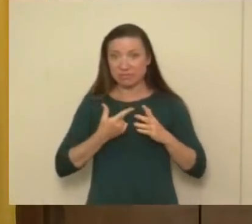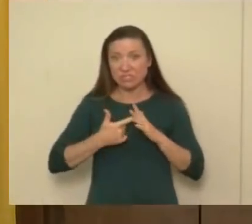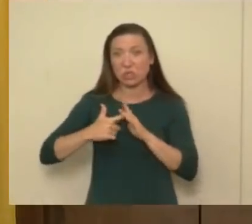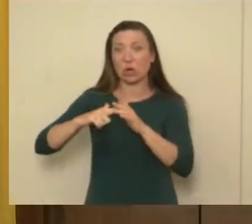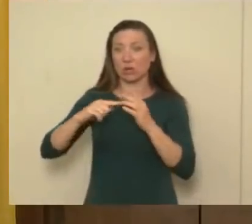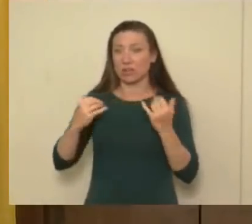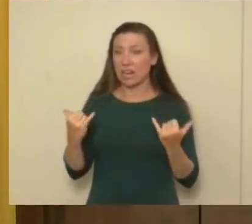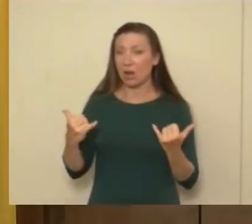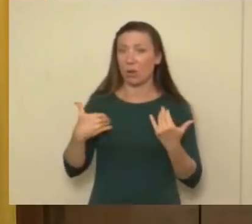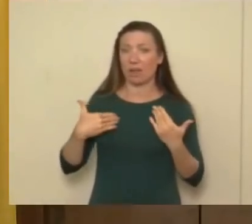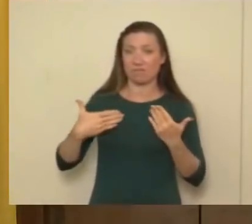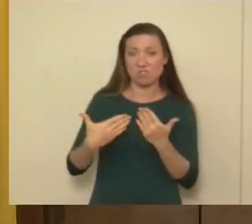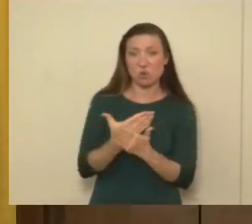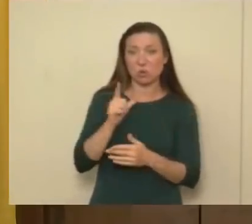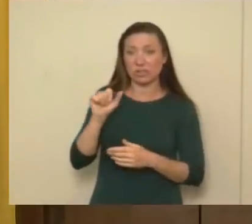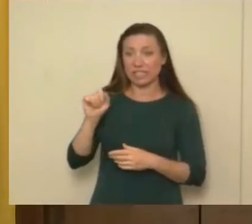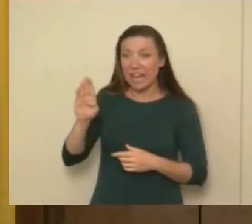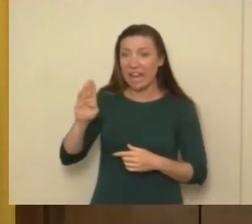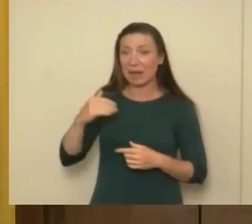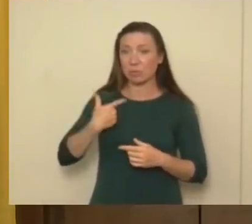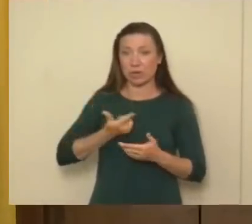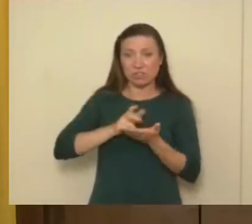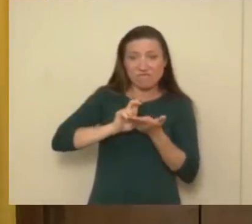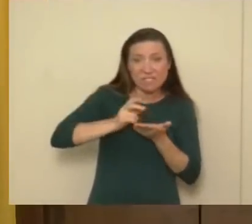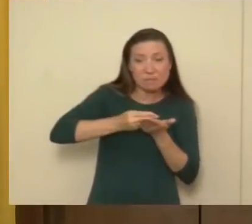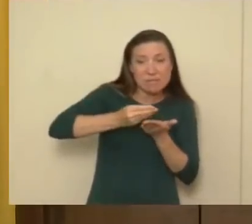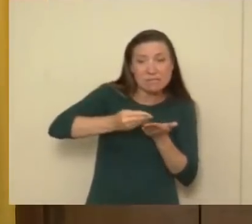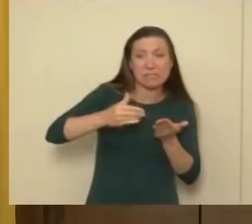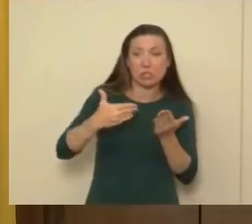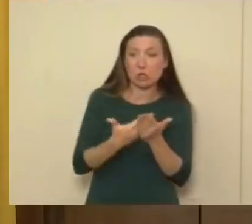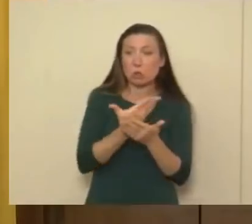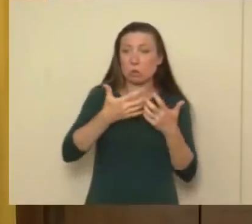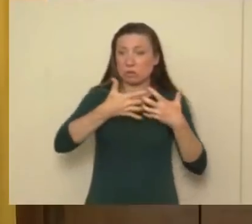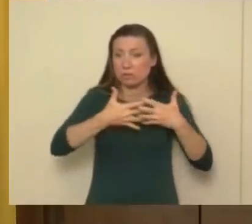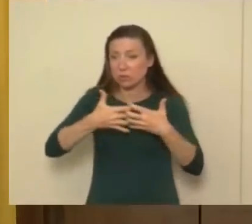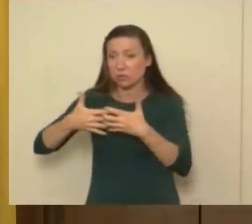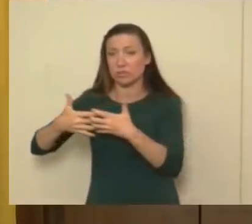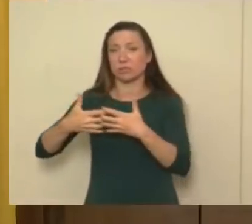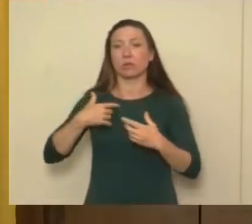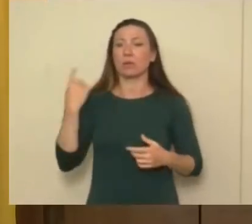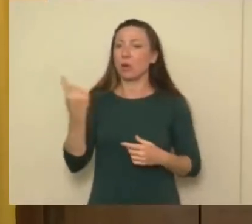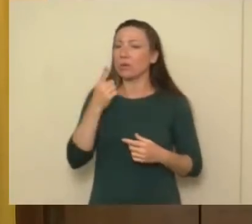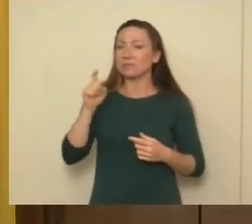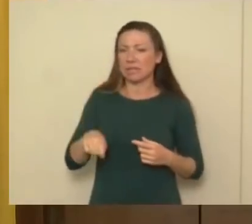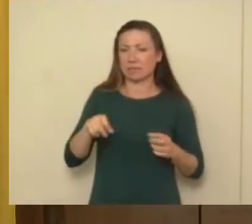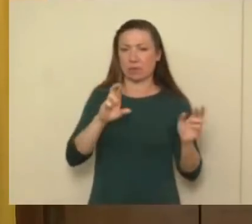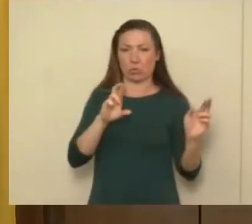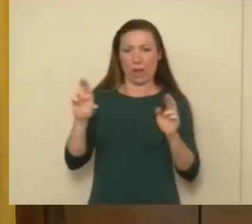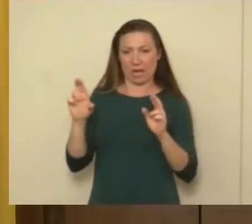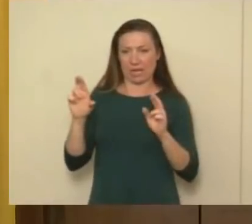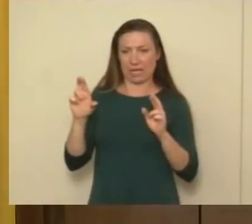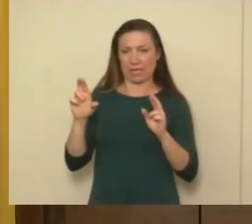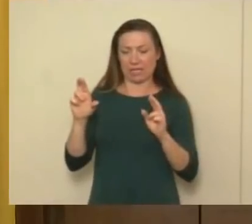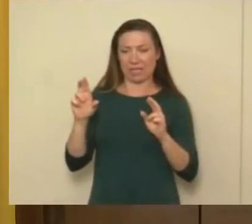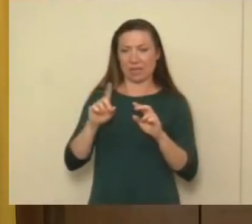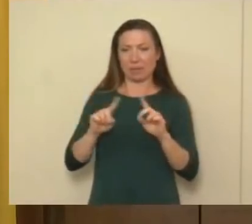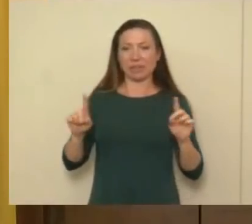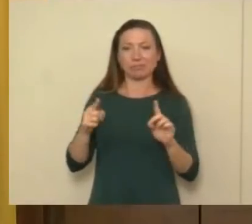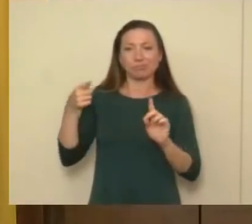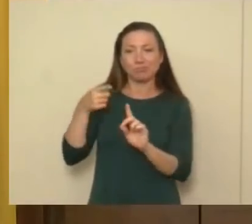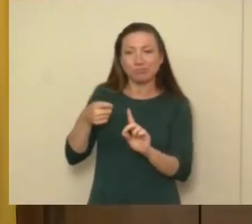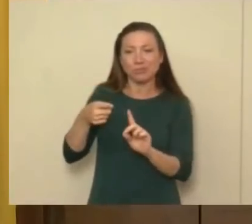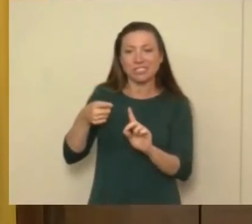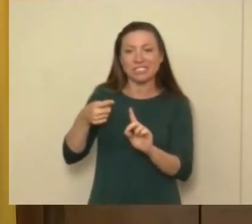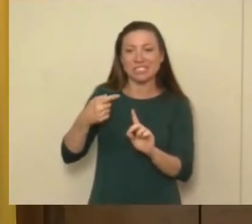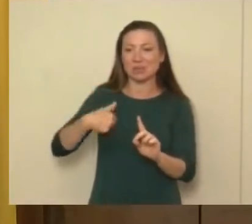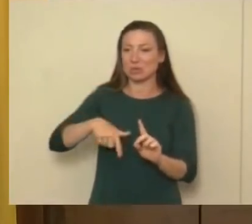in instruments. I mean, we are clear. You always have to be prepared. Now, to your point, I think I've made some